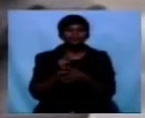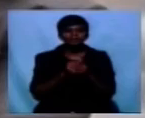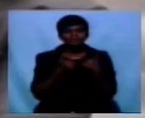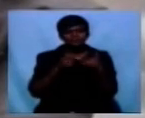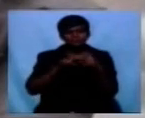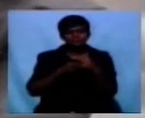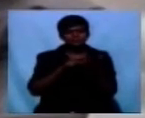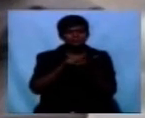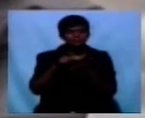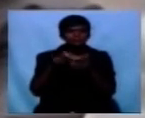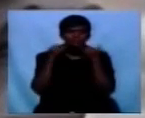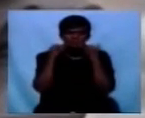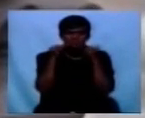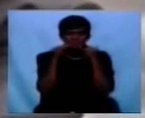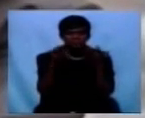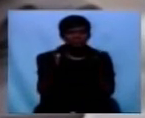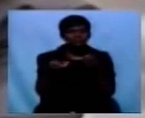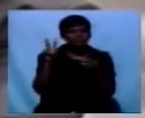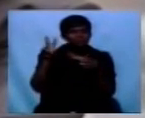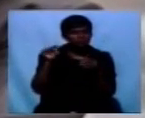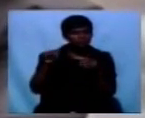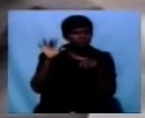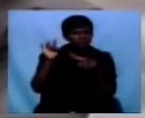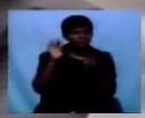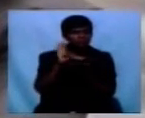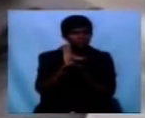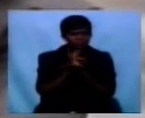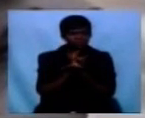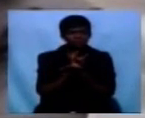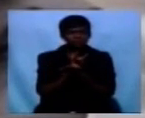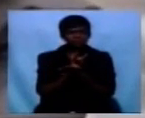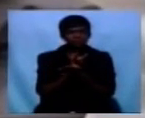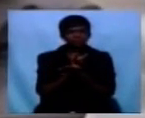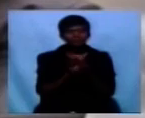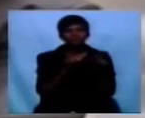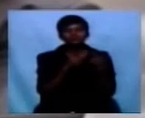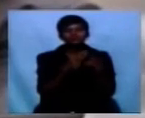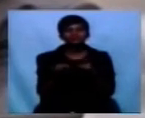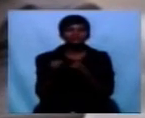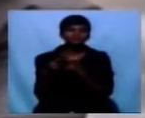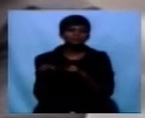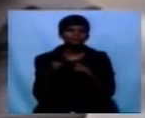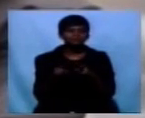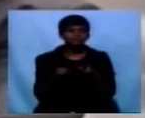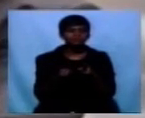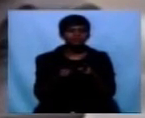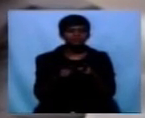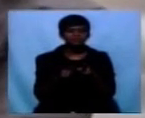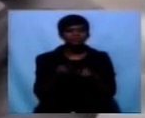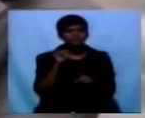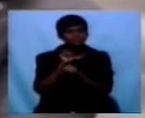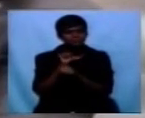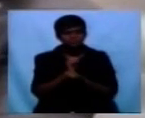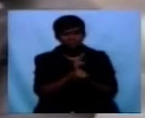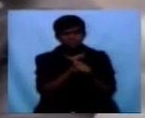paying. I told you that I found about 2.8 billion outstanding debt on various IPCs for the jobs done